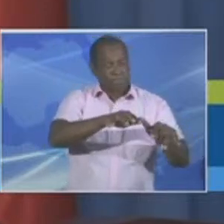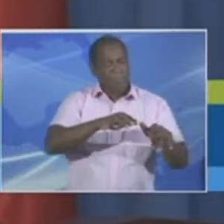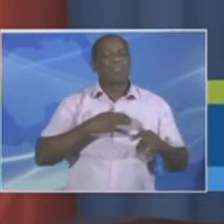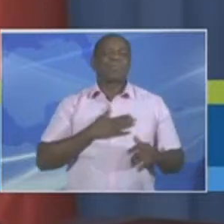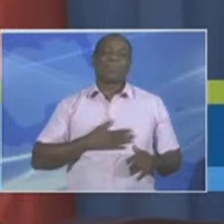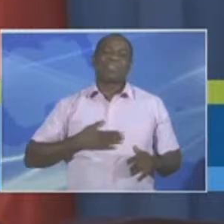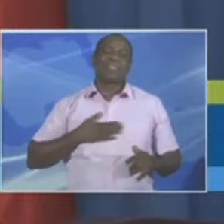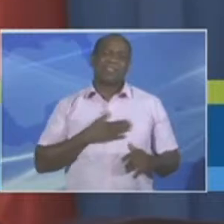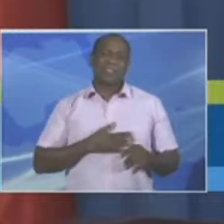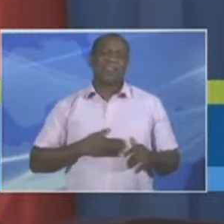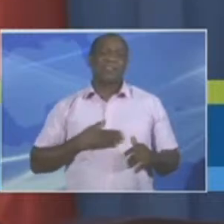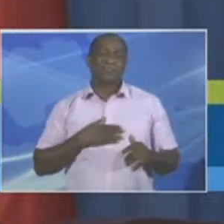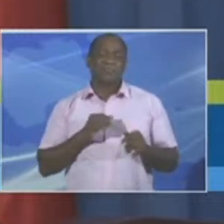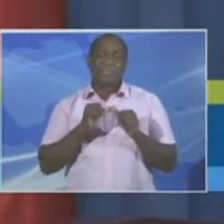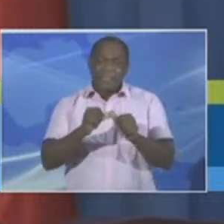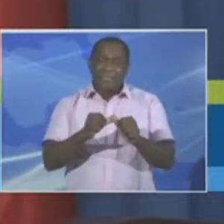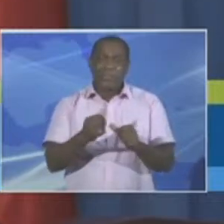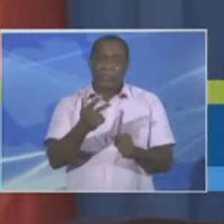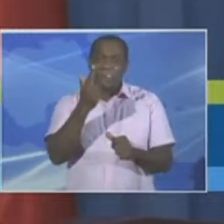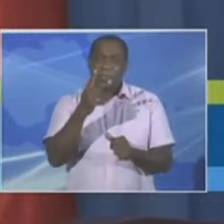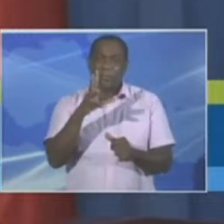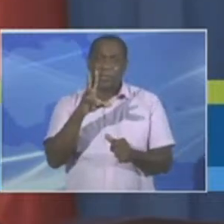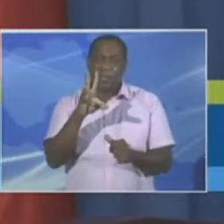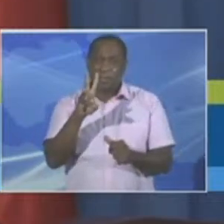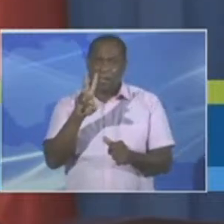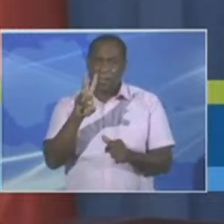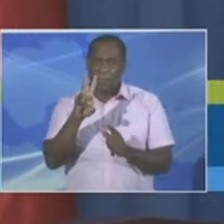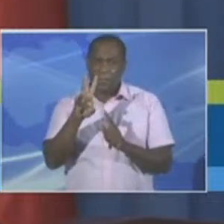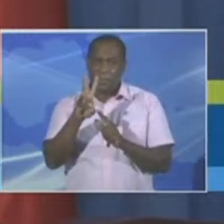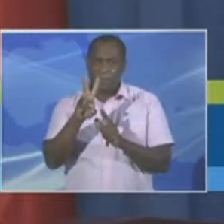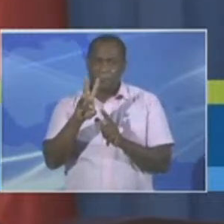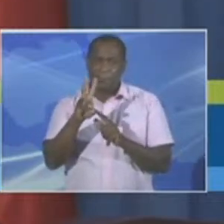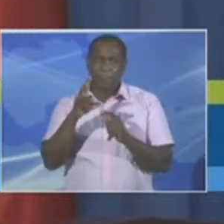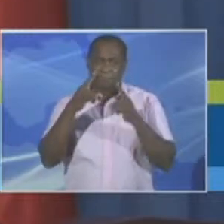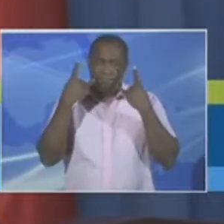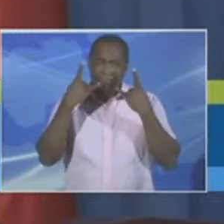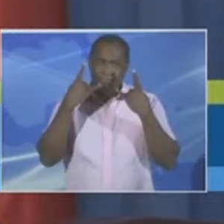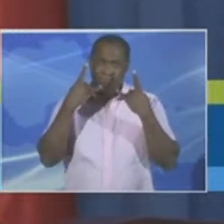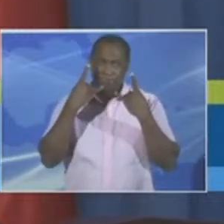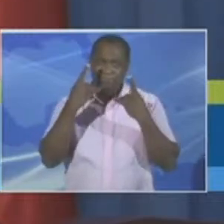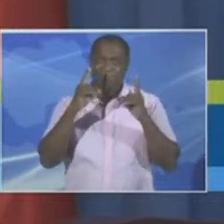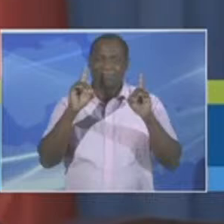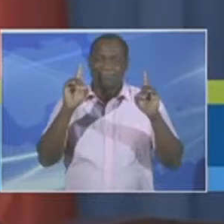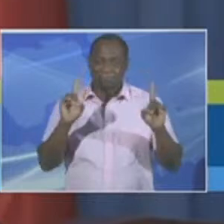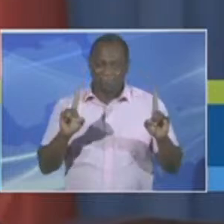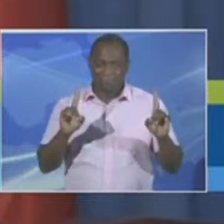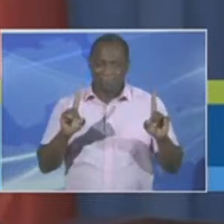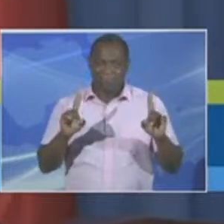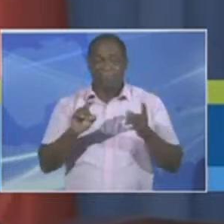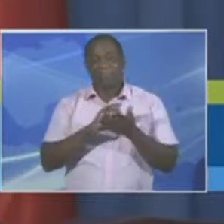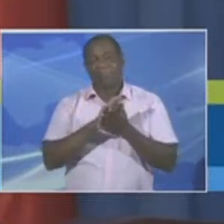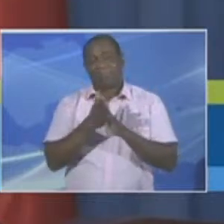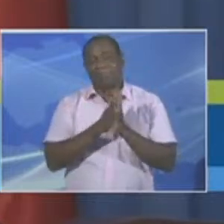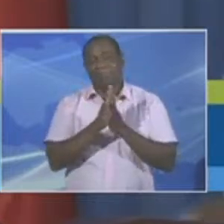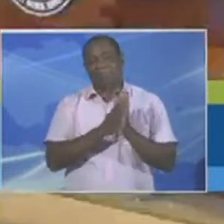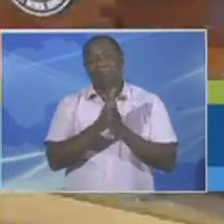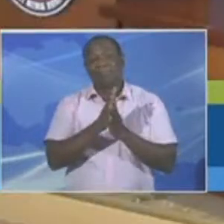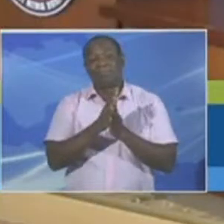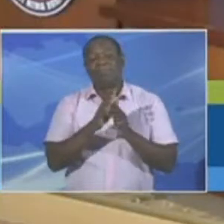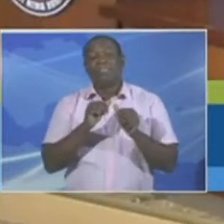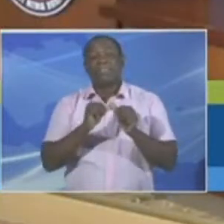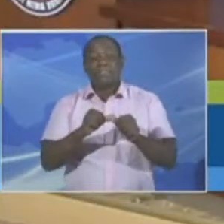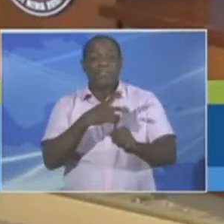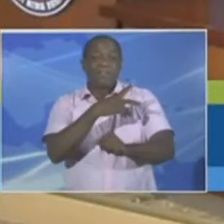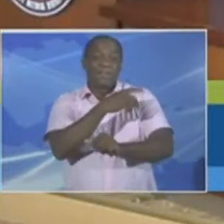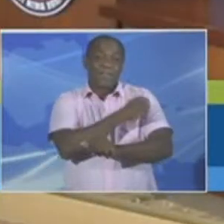3 W's and vaccinate and take your booster when it's indicated. I thank you.